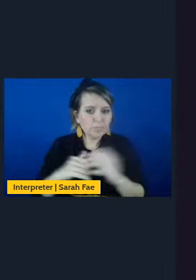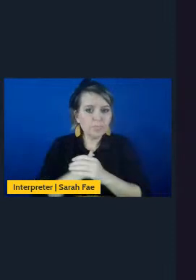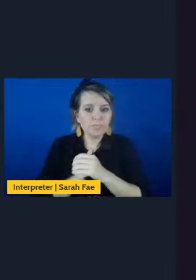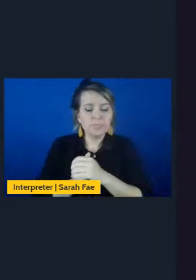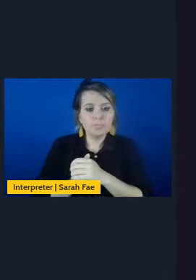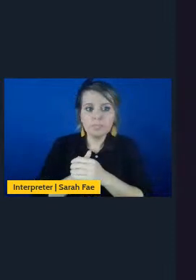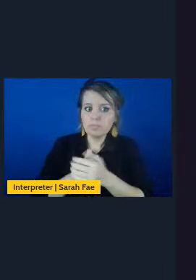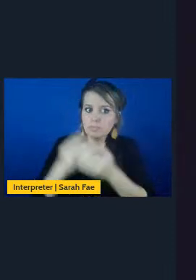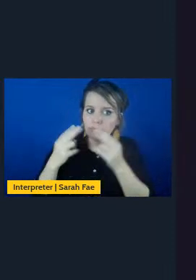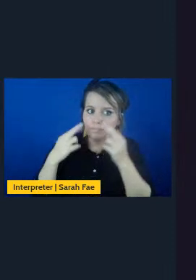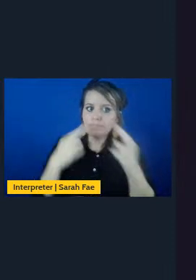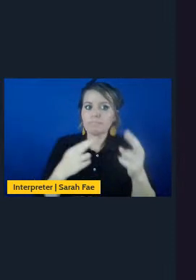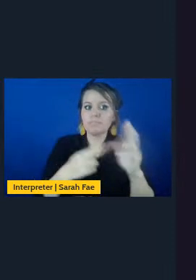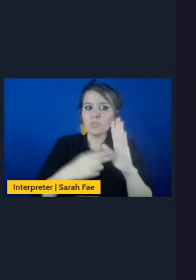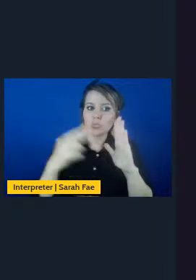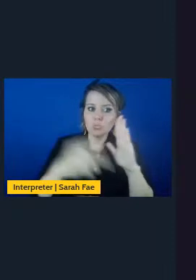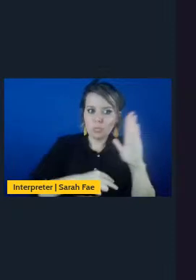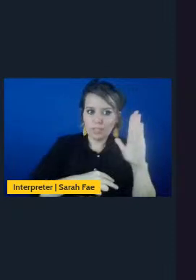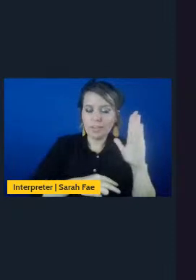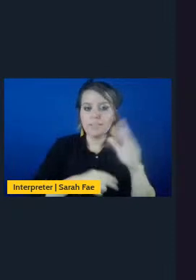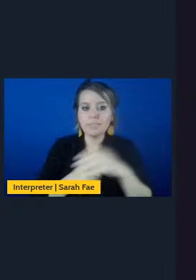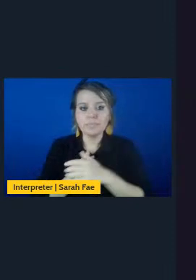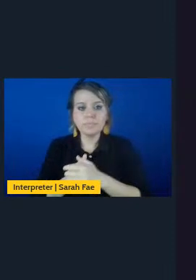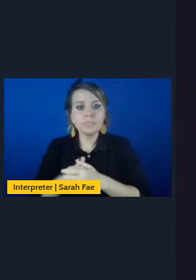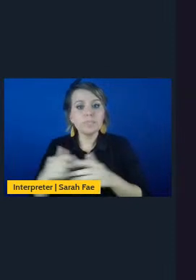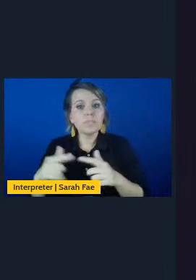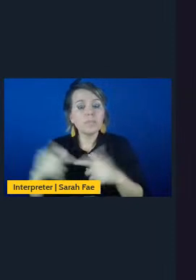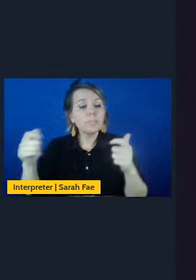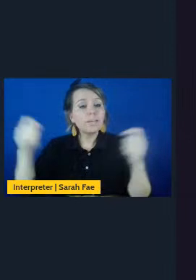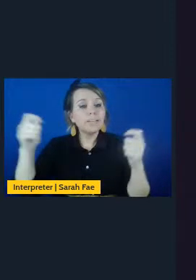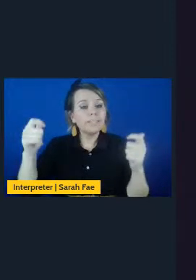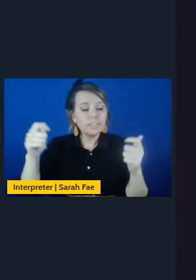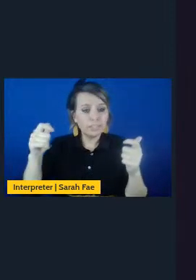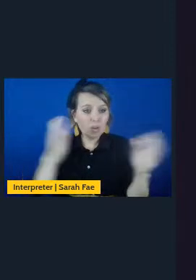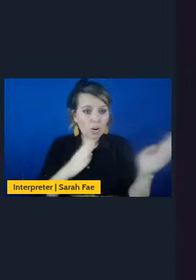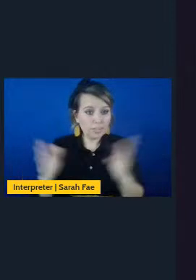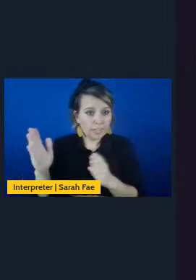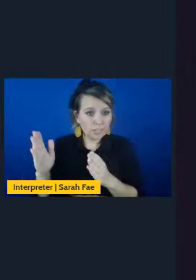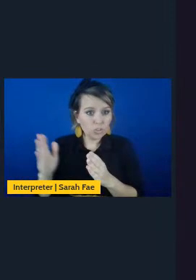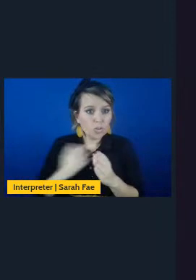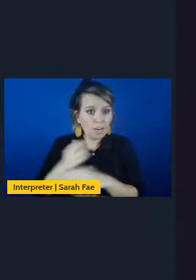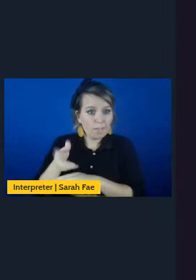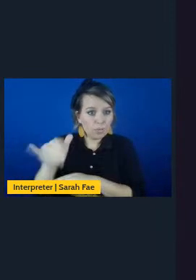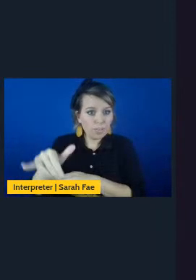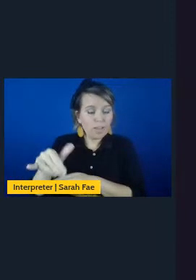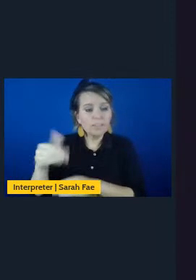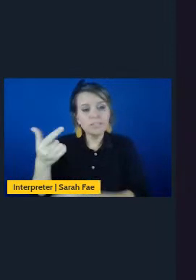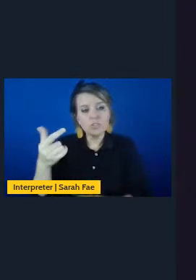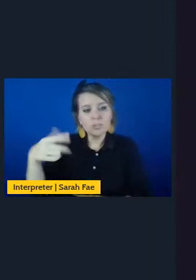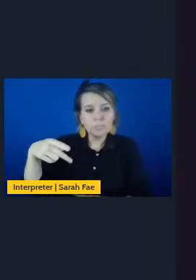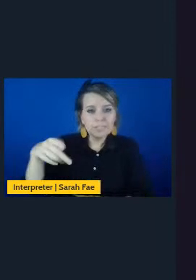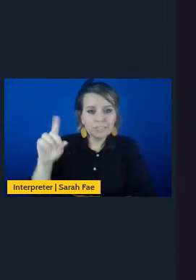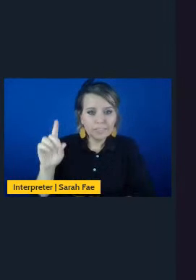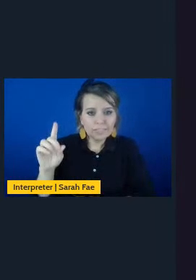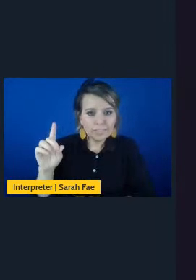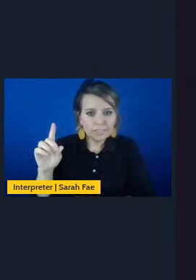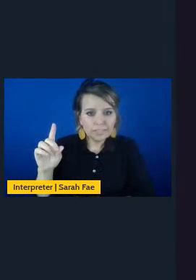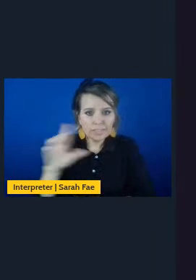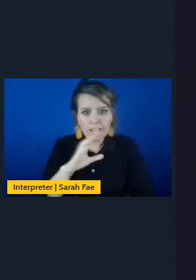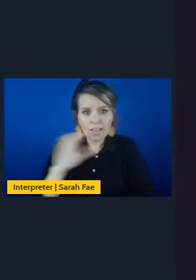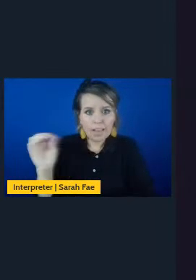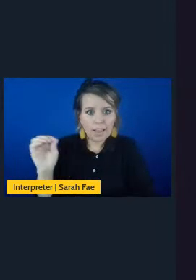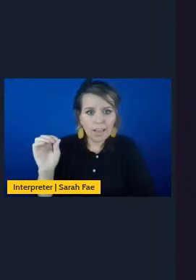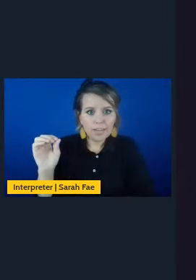Highly recommend reading that. Now, the biggest architecture after that, like GPT and BERT, are still